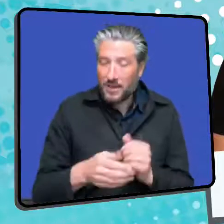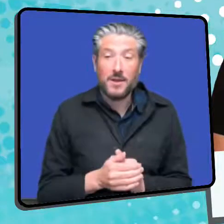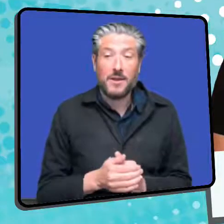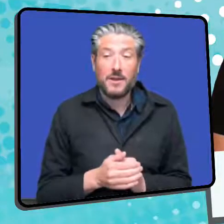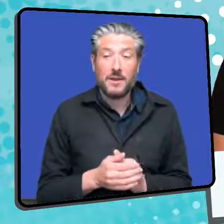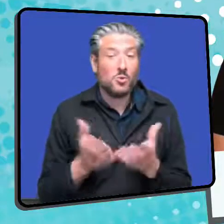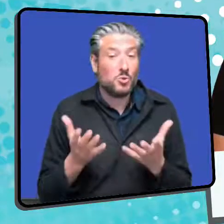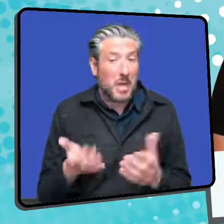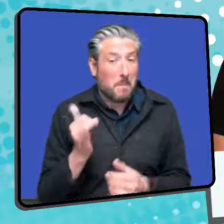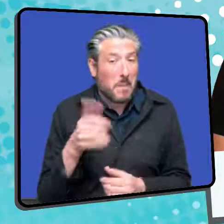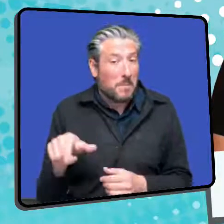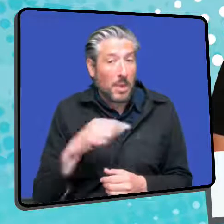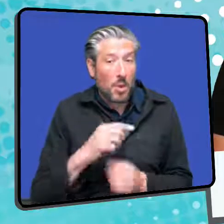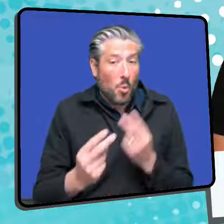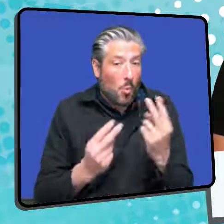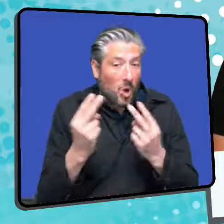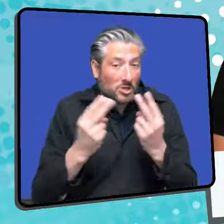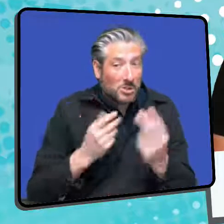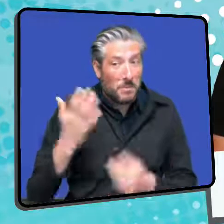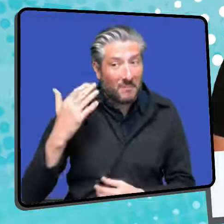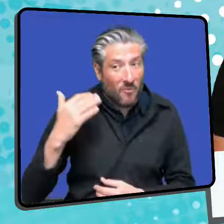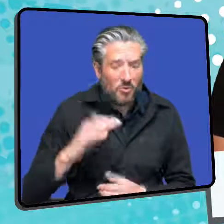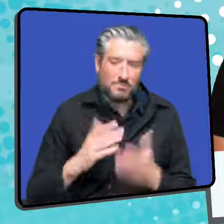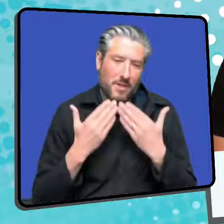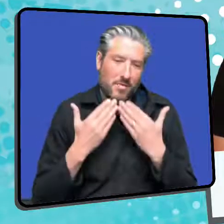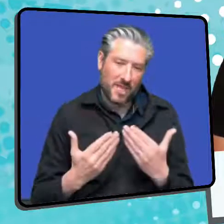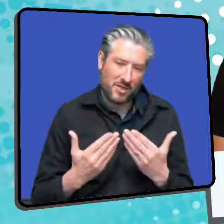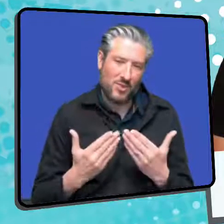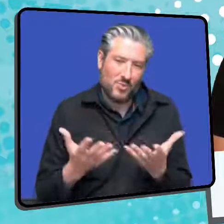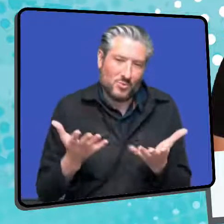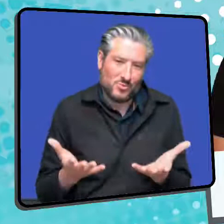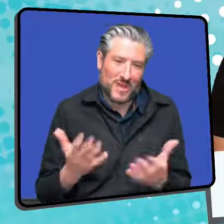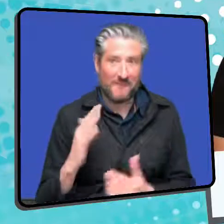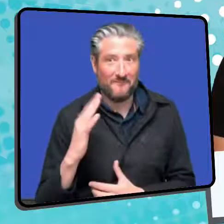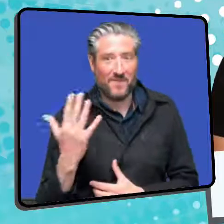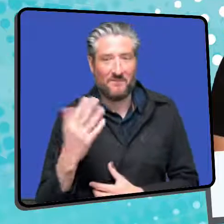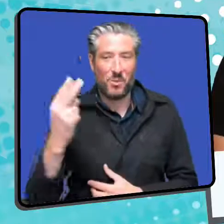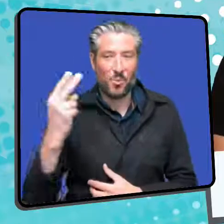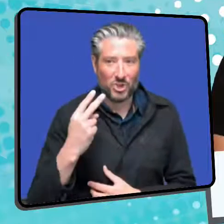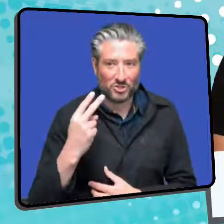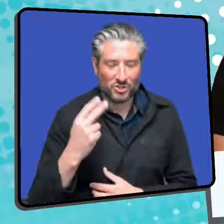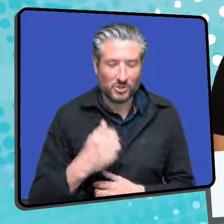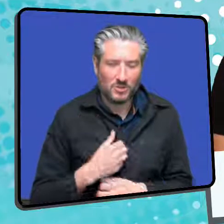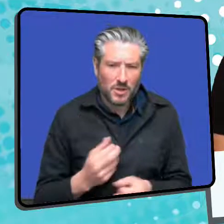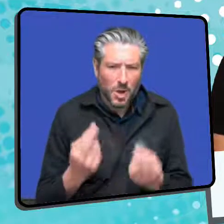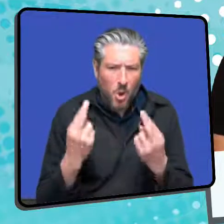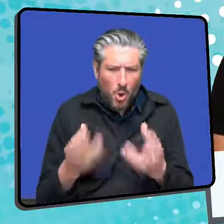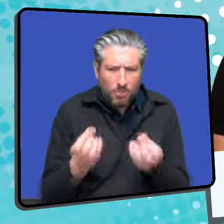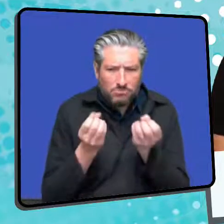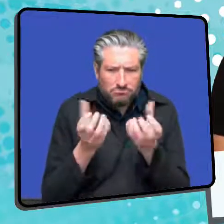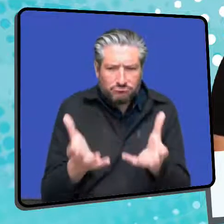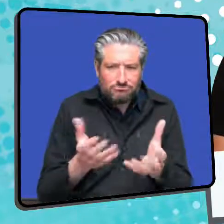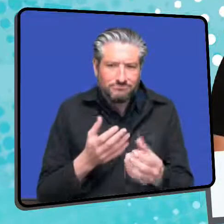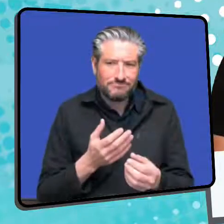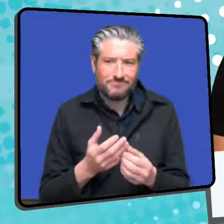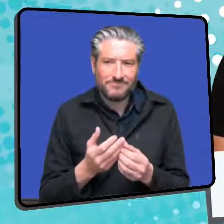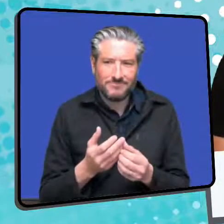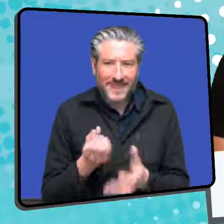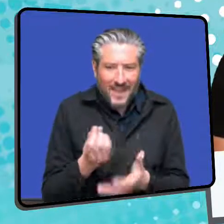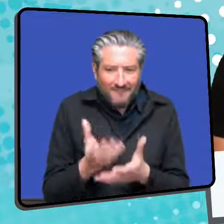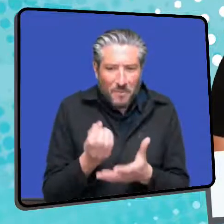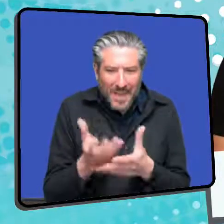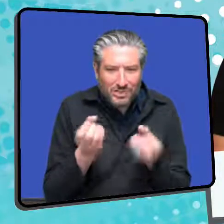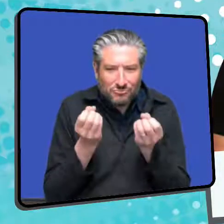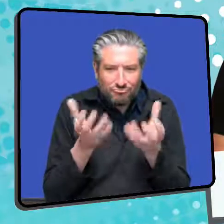have you back. And hopefully we've given you a different perspective of the AI space. We are Thursday,